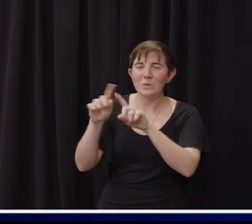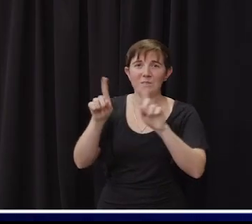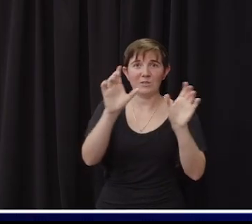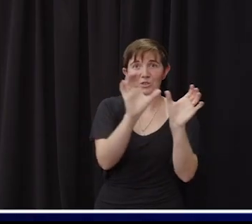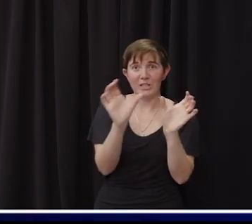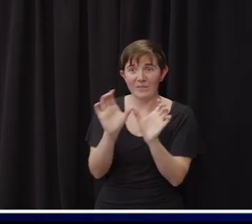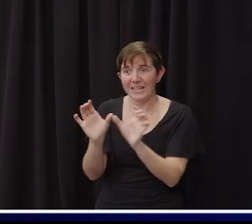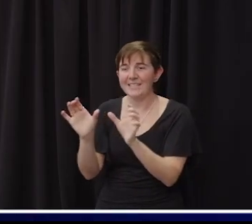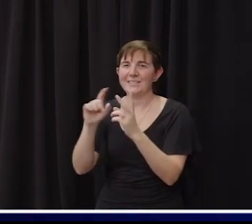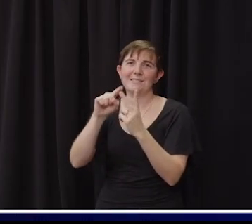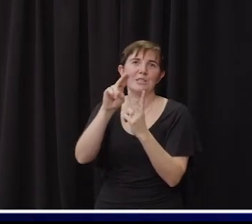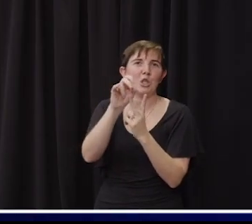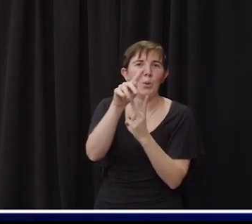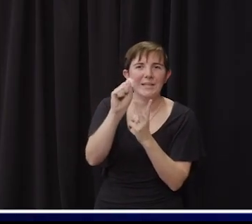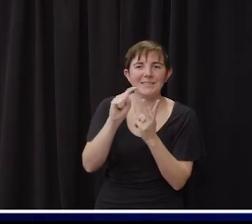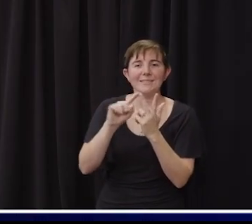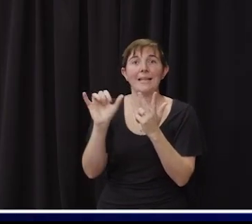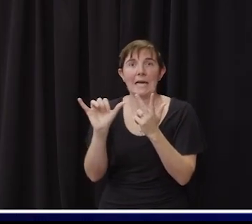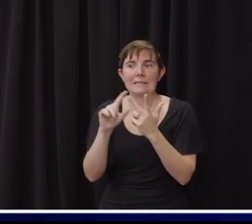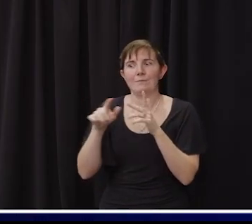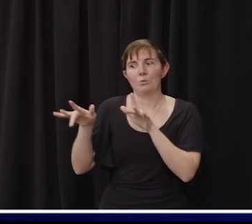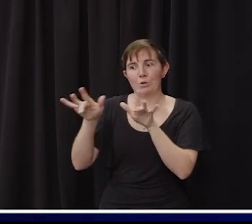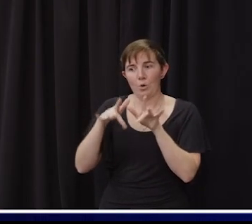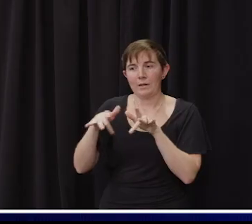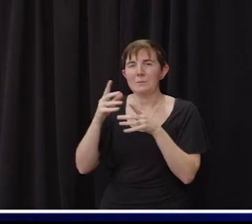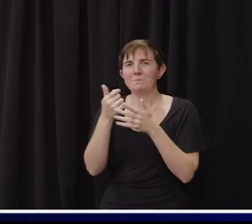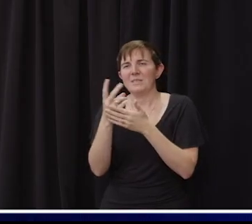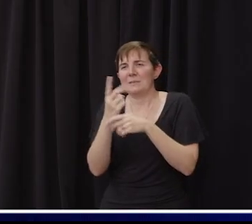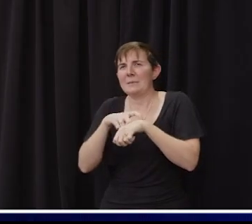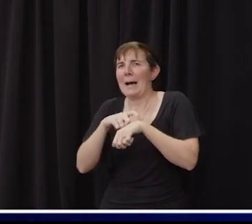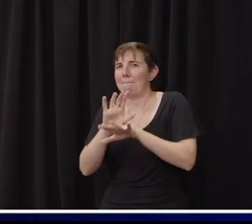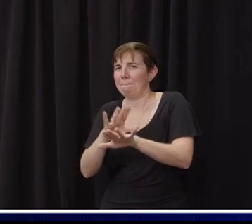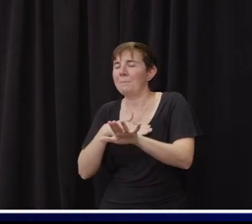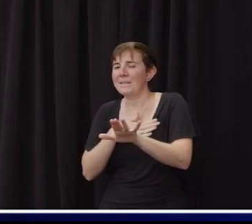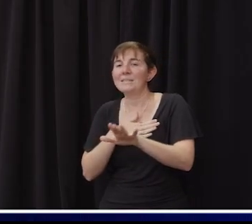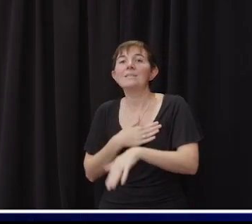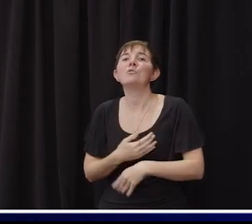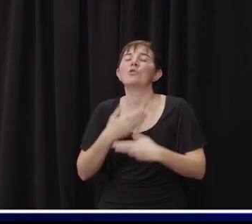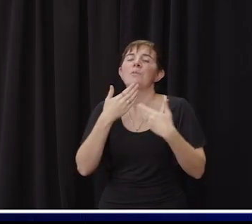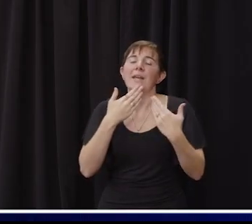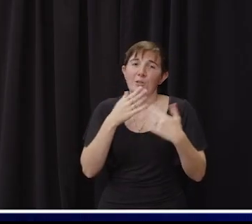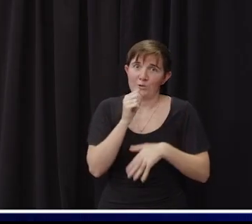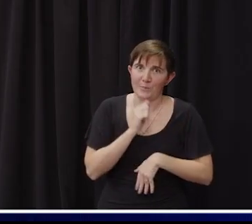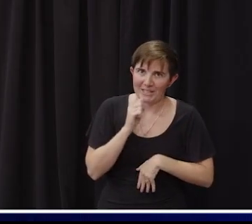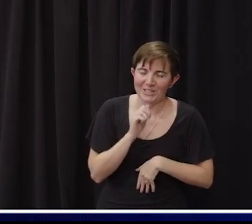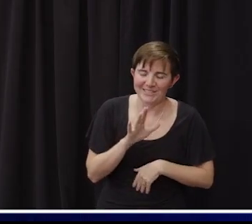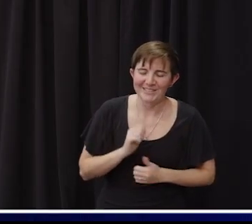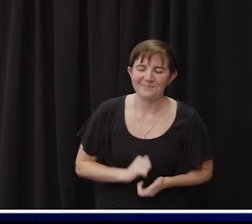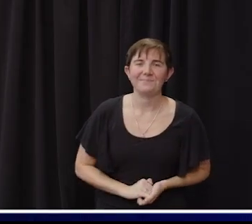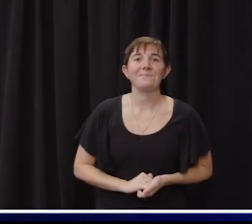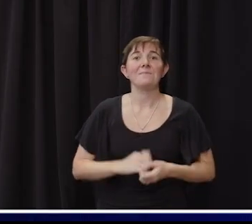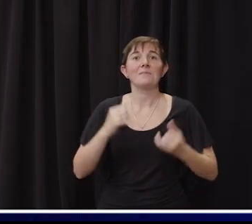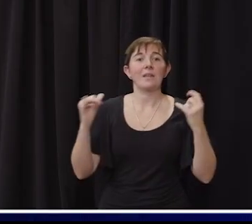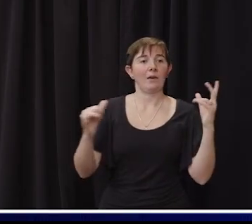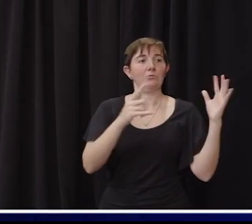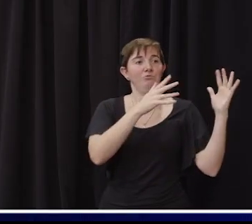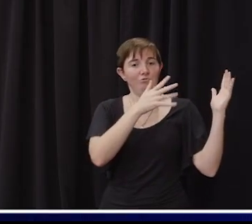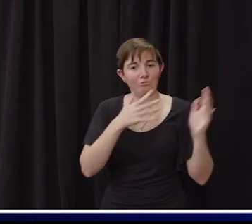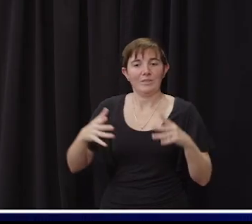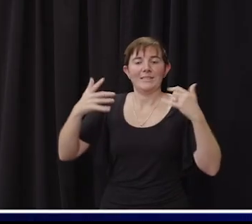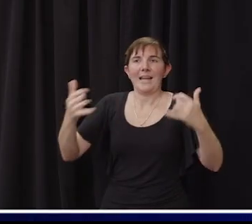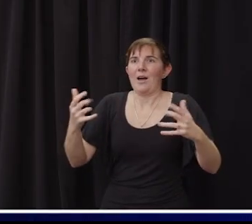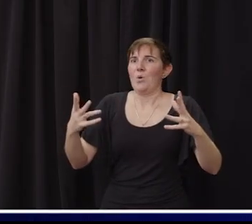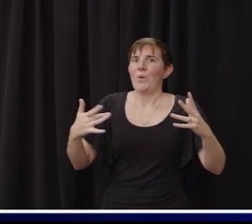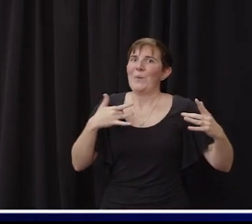the certificates, as well as the recording. So we are so grateful for your patience. But with all of that said, I'm